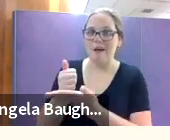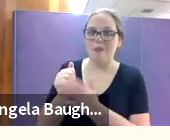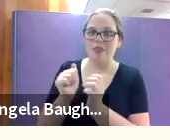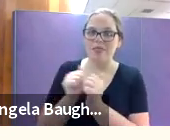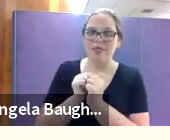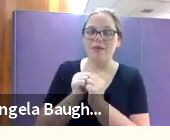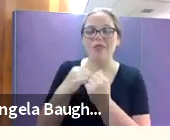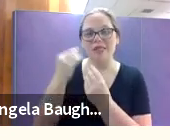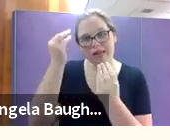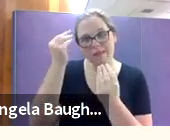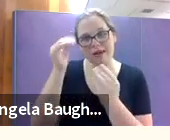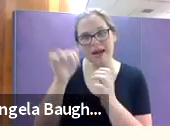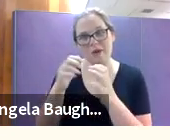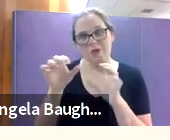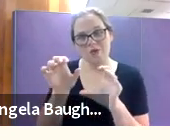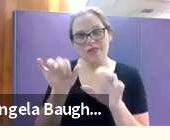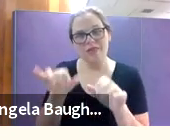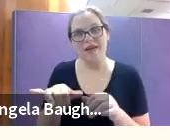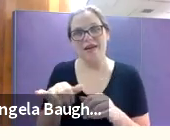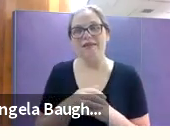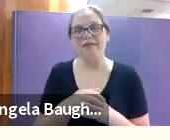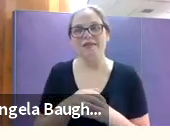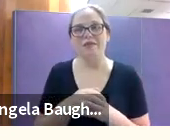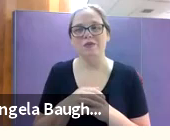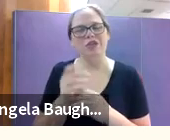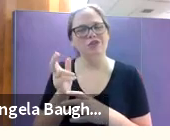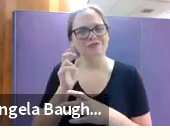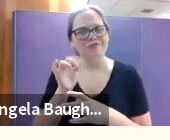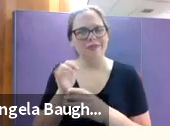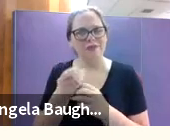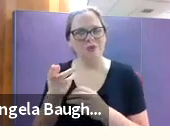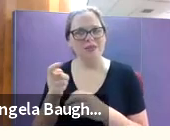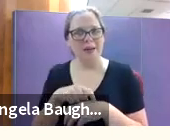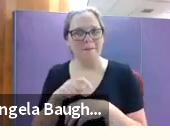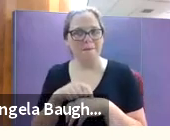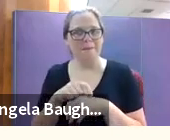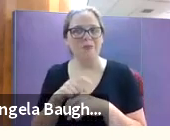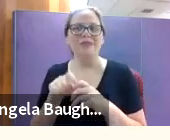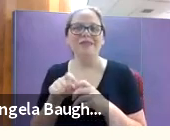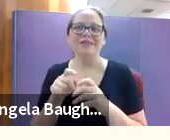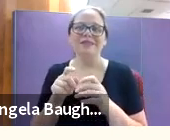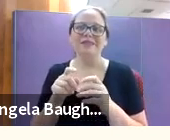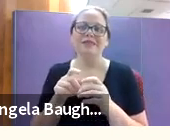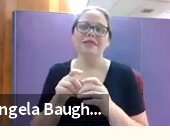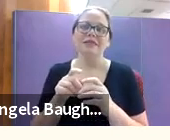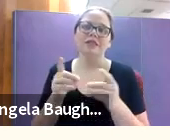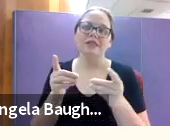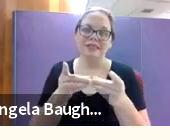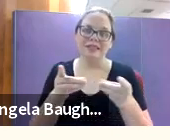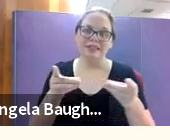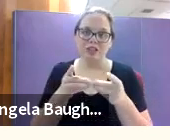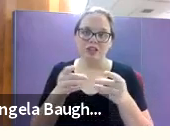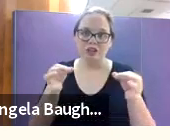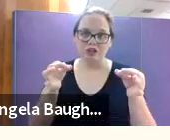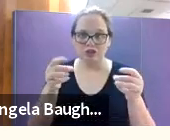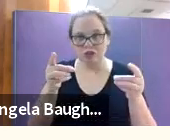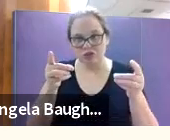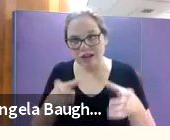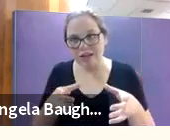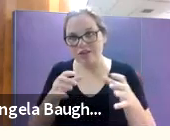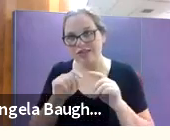about how to do all that. We've heard that a few times now. We really need to work with our district director team and the best way to